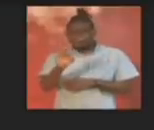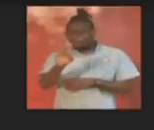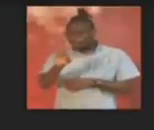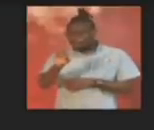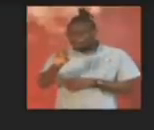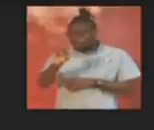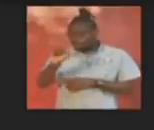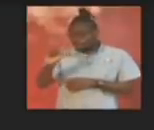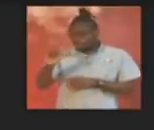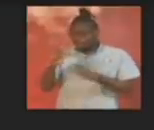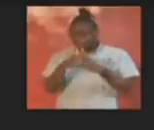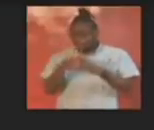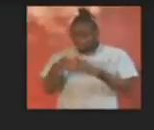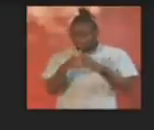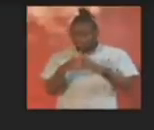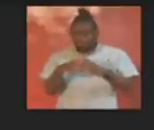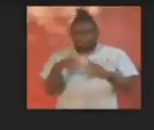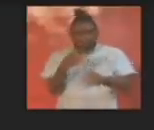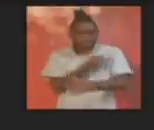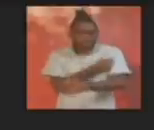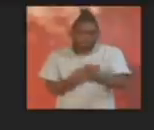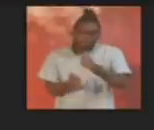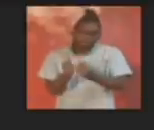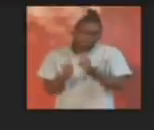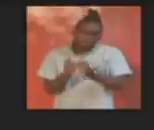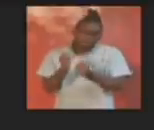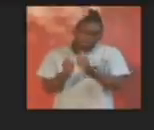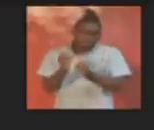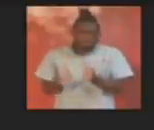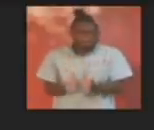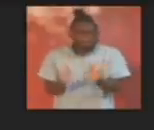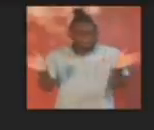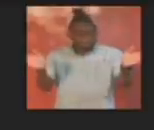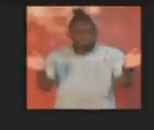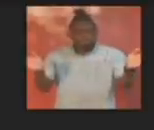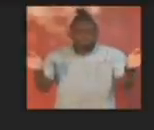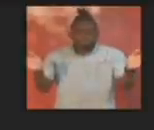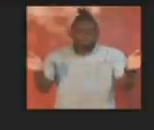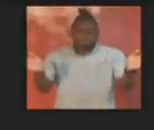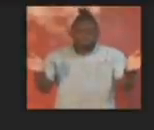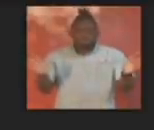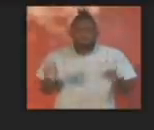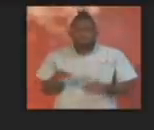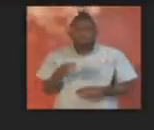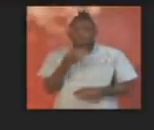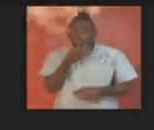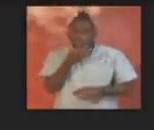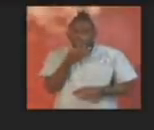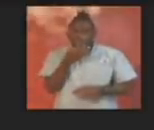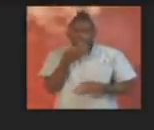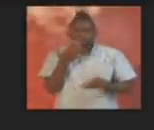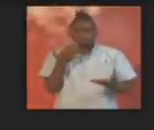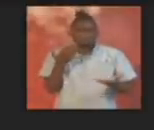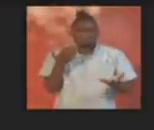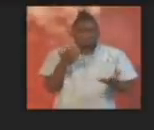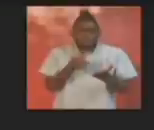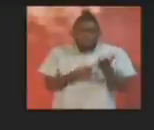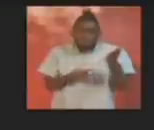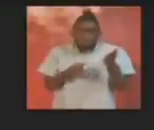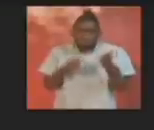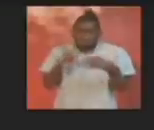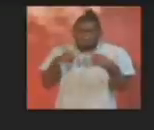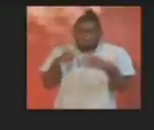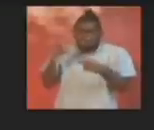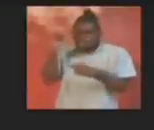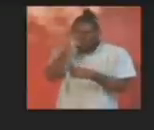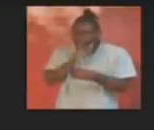the majority of the population by the fall. Should the African countries wait until then, or what? We're